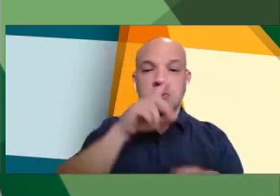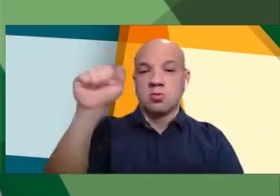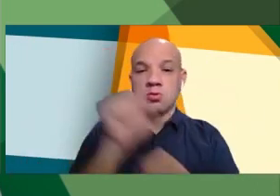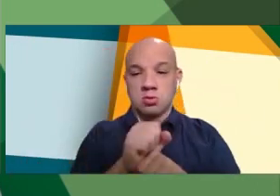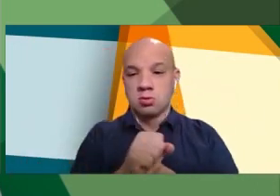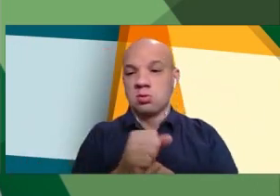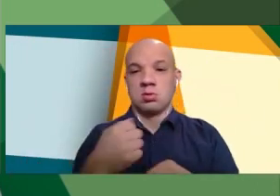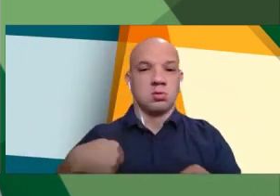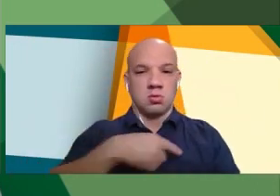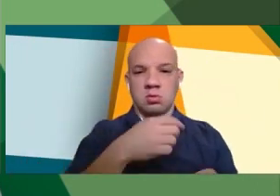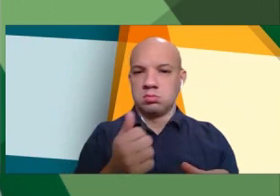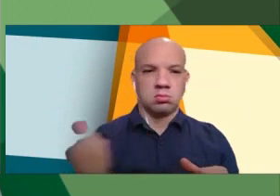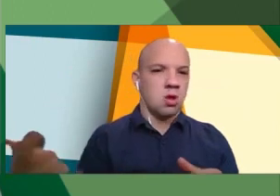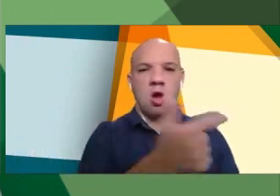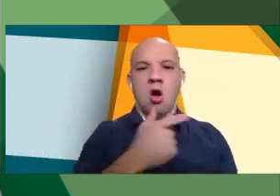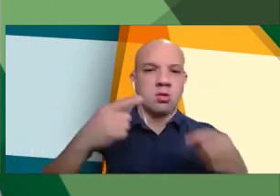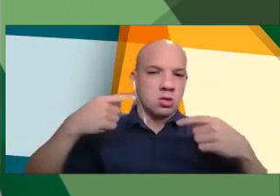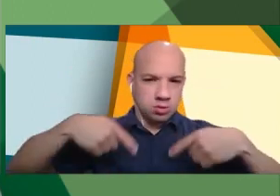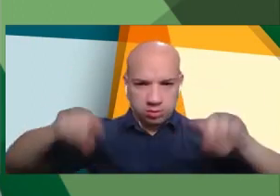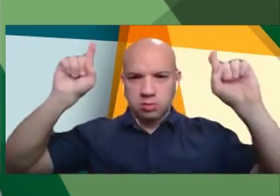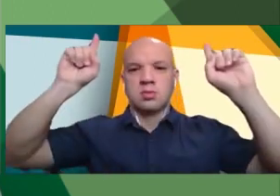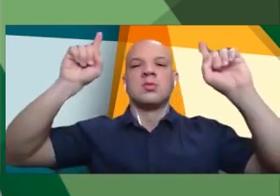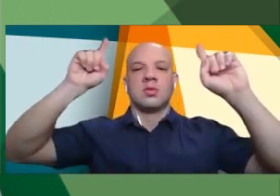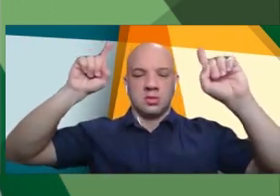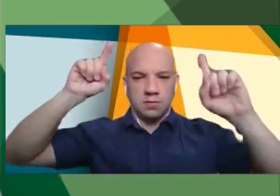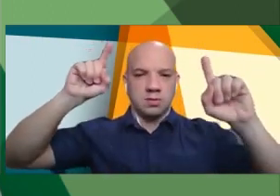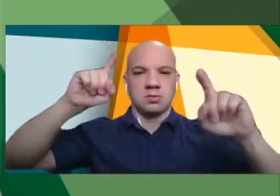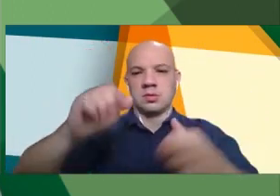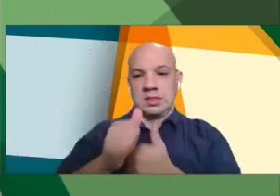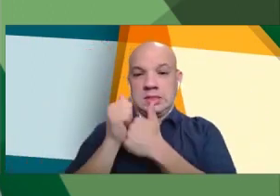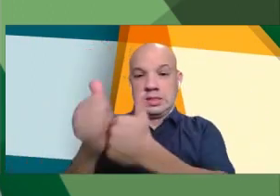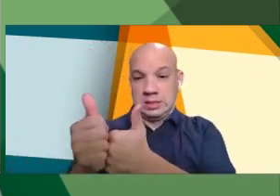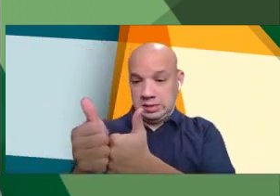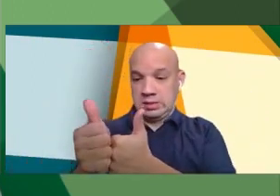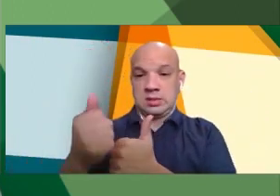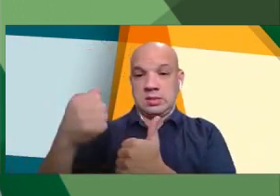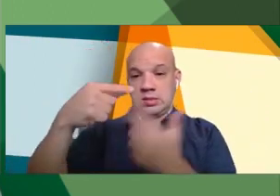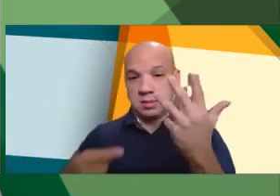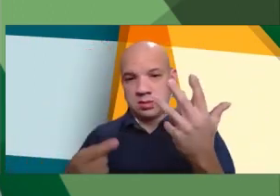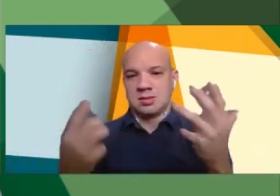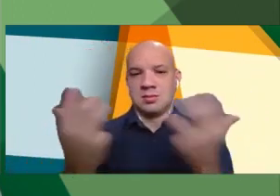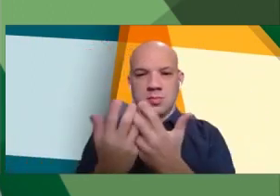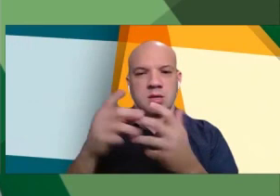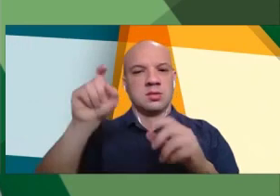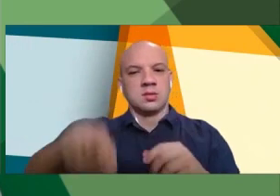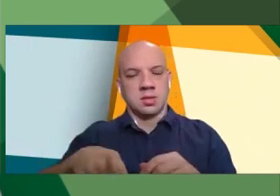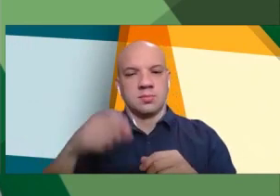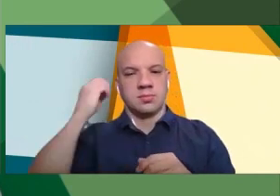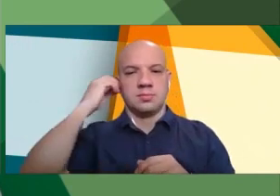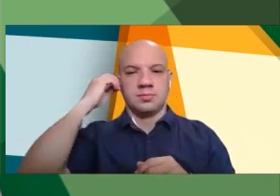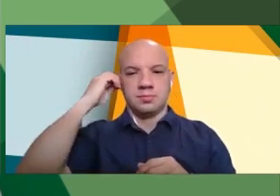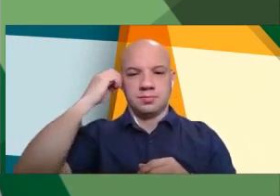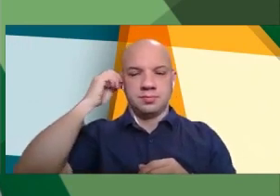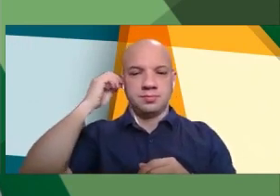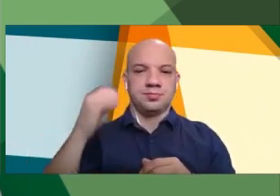can all successfully complete compliance requirements for this CDBG-DR funding. We provide